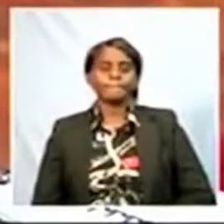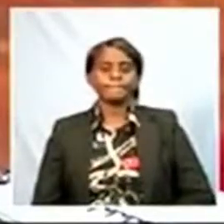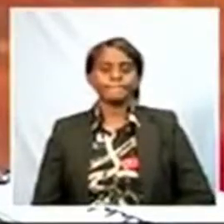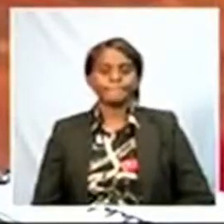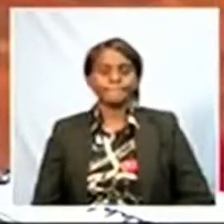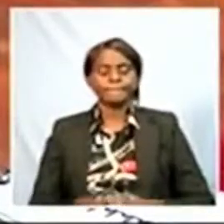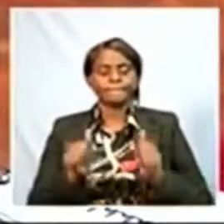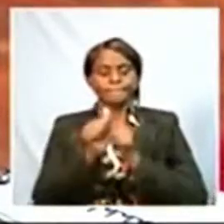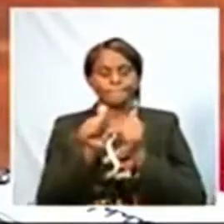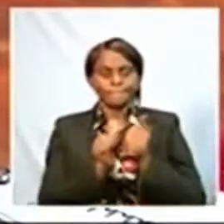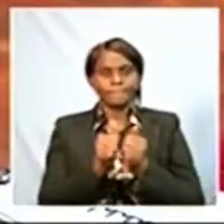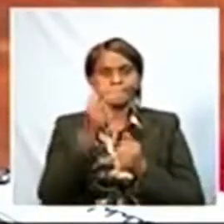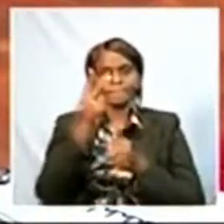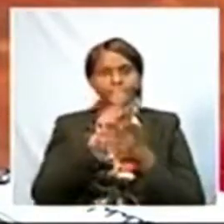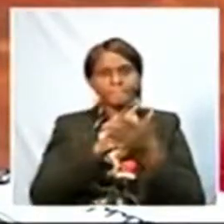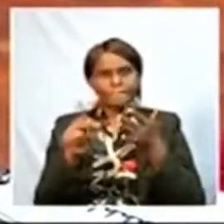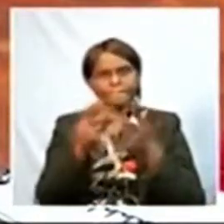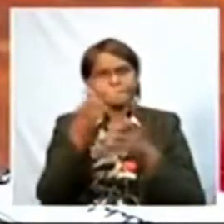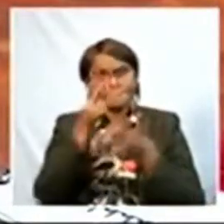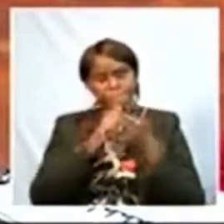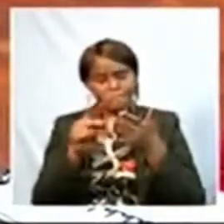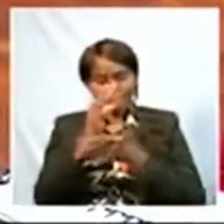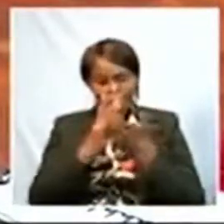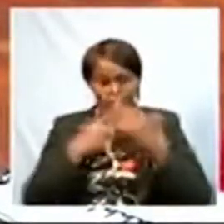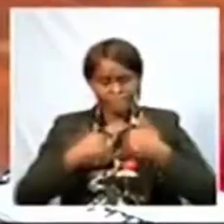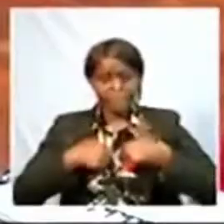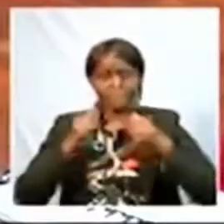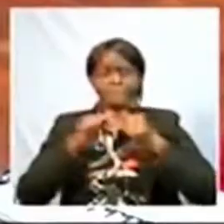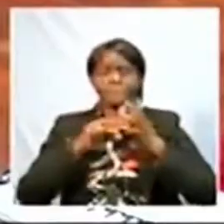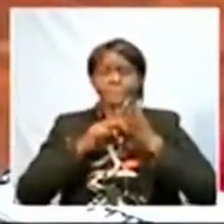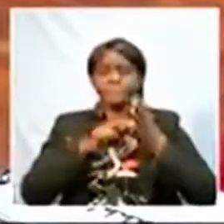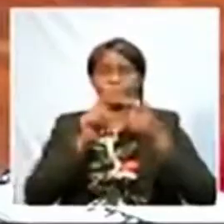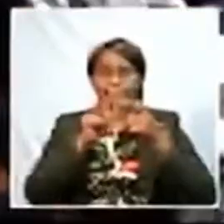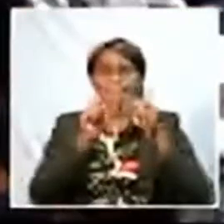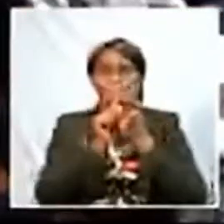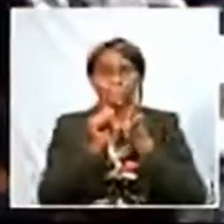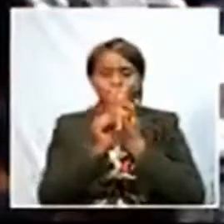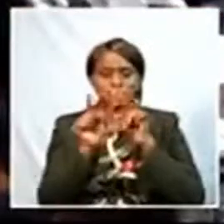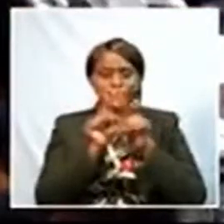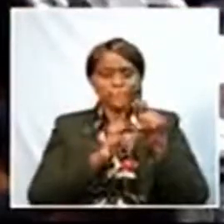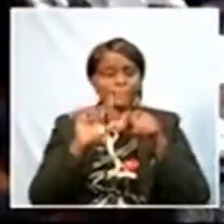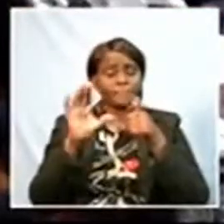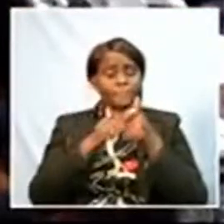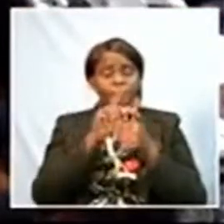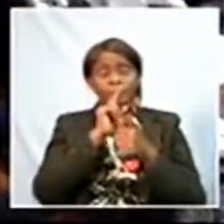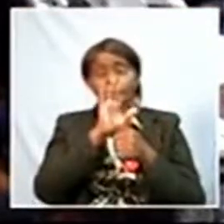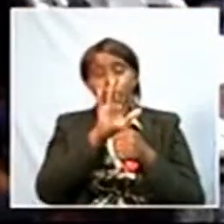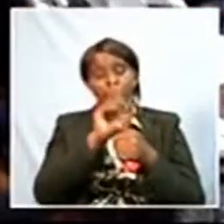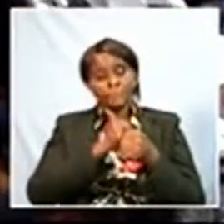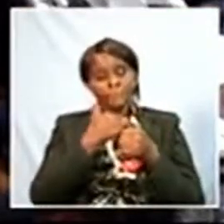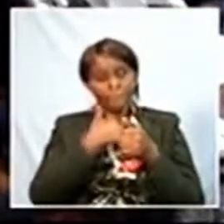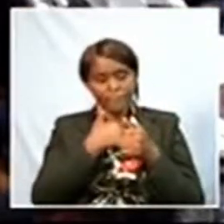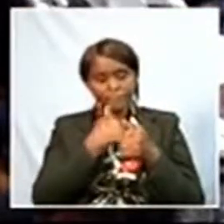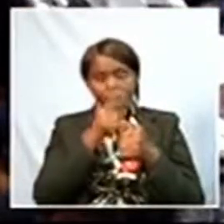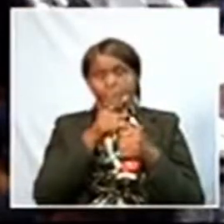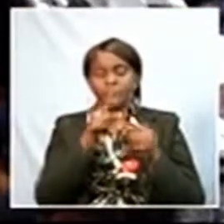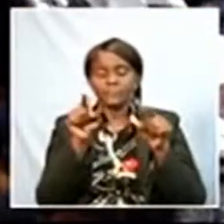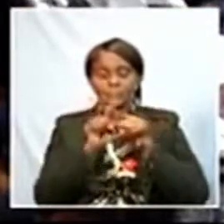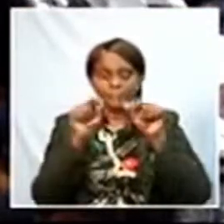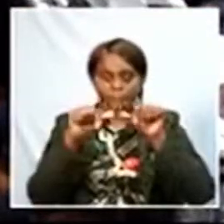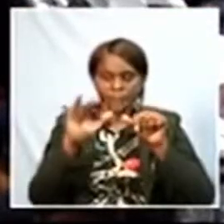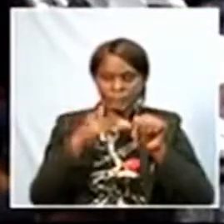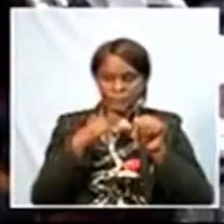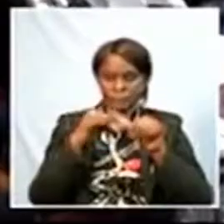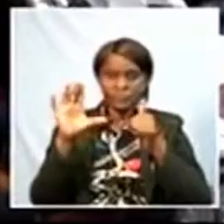Chair, about 2 weeks. 2 weeks. So somebody would travel to Lusaka and come back, isn't it? So we have this query of auditor. Let me go back